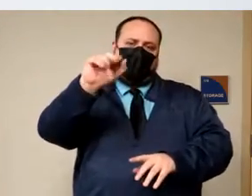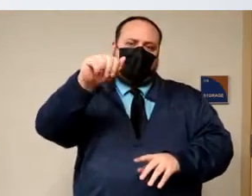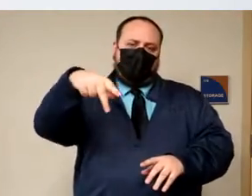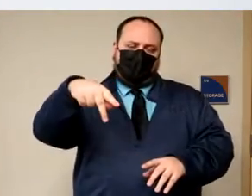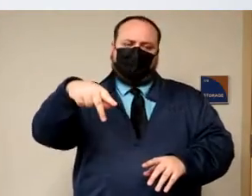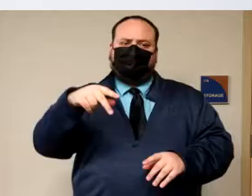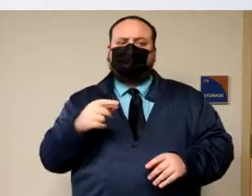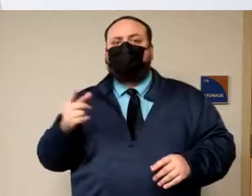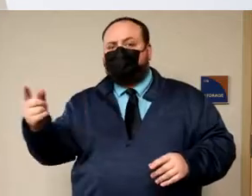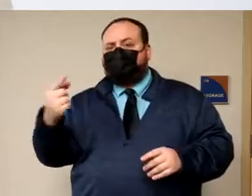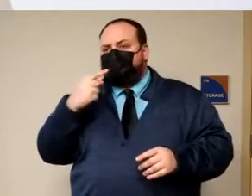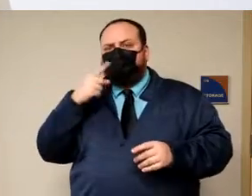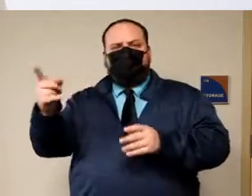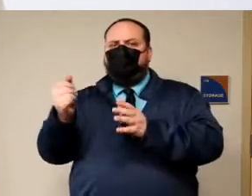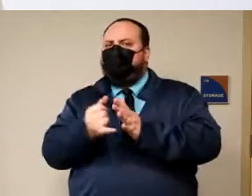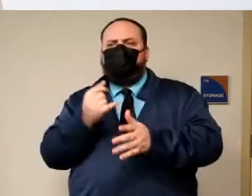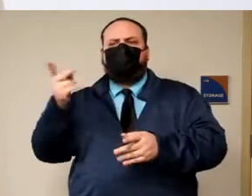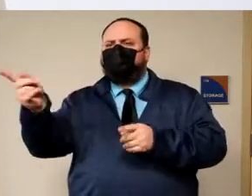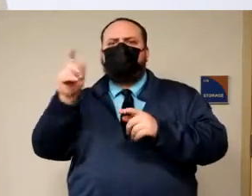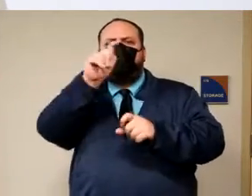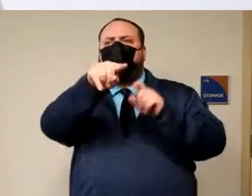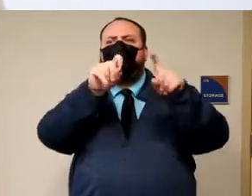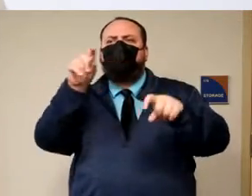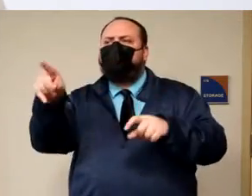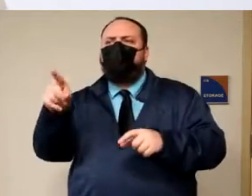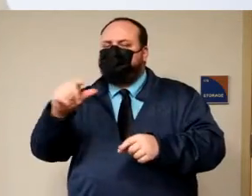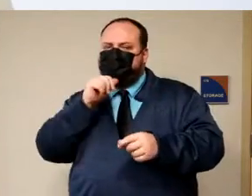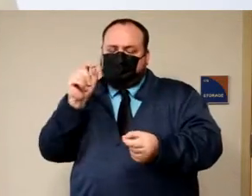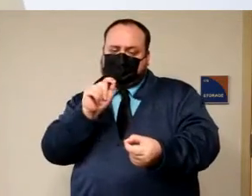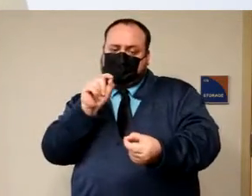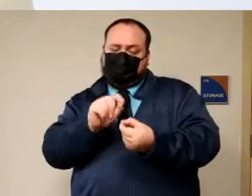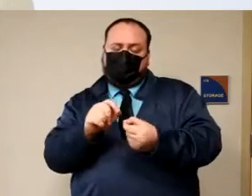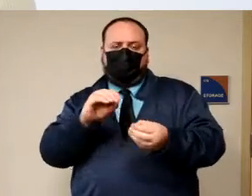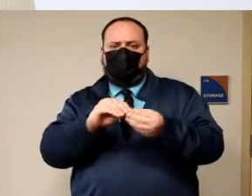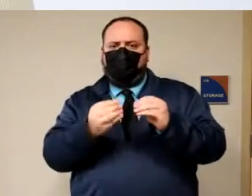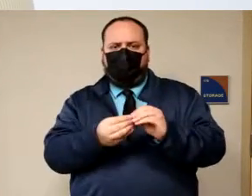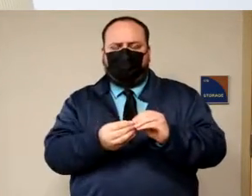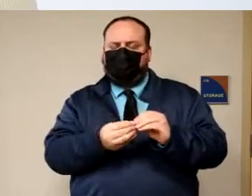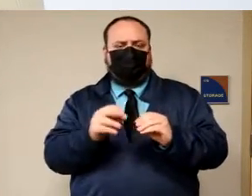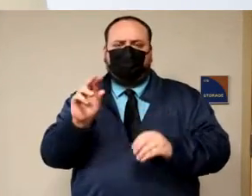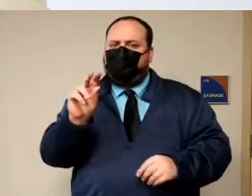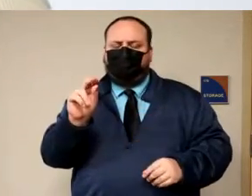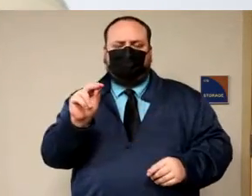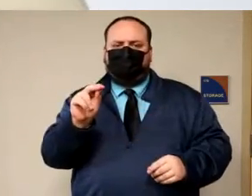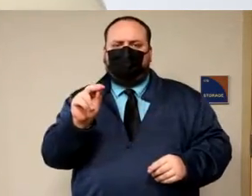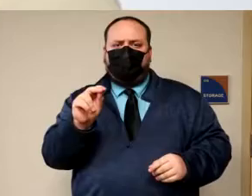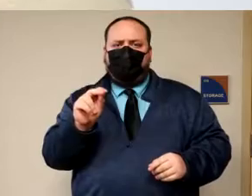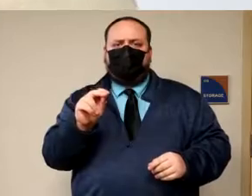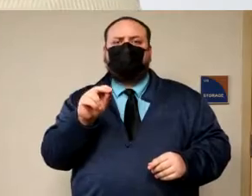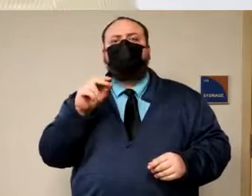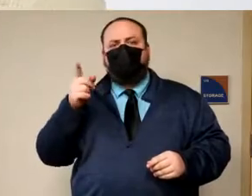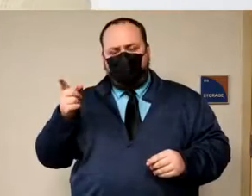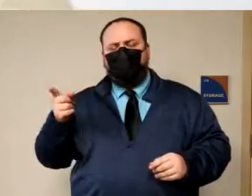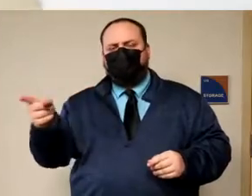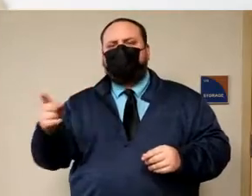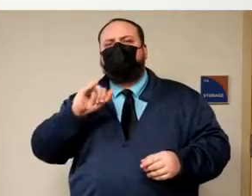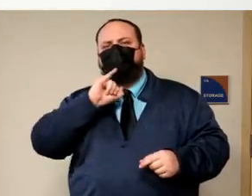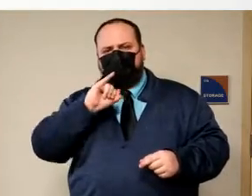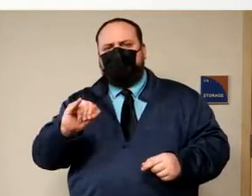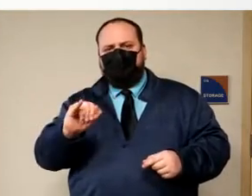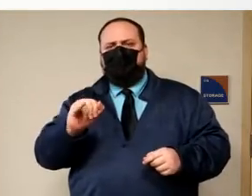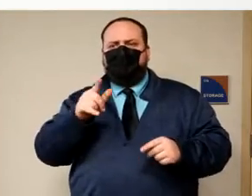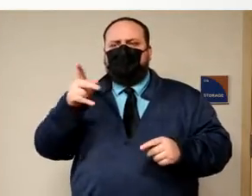a survey, so it's not a complete enumeration and calculation of everybody. But yeah, it is citizen voting